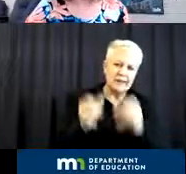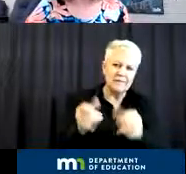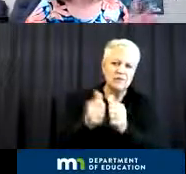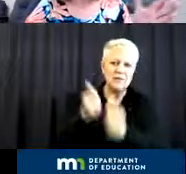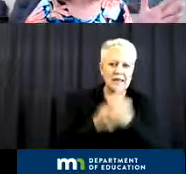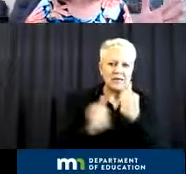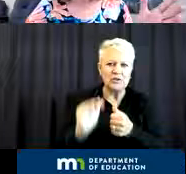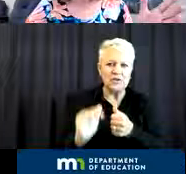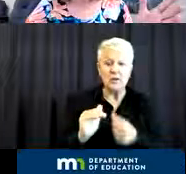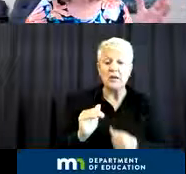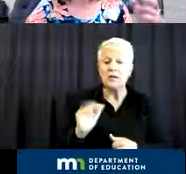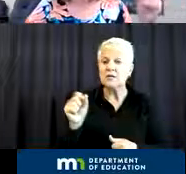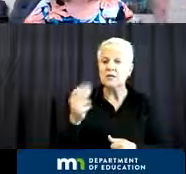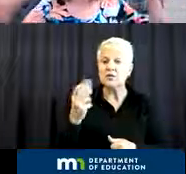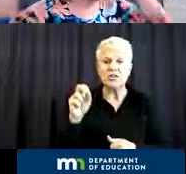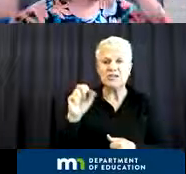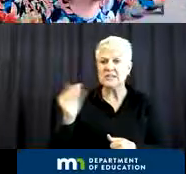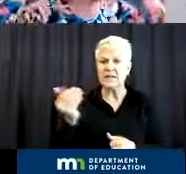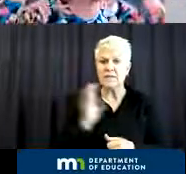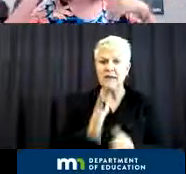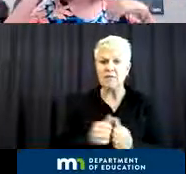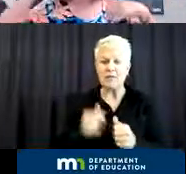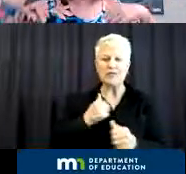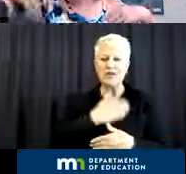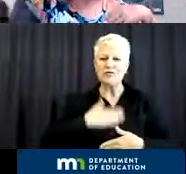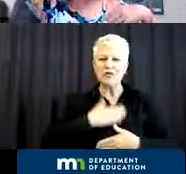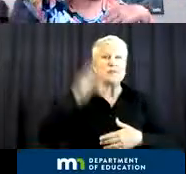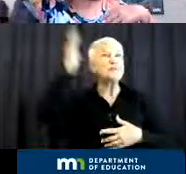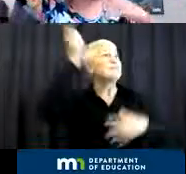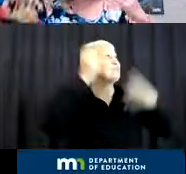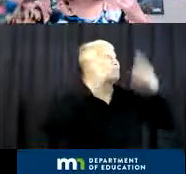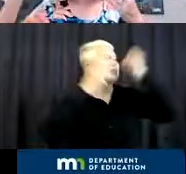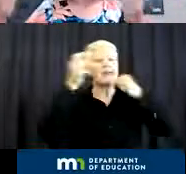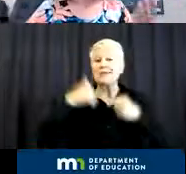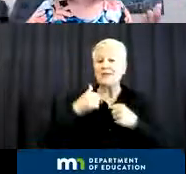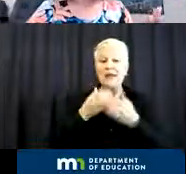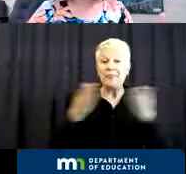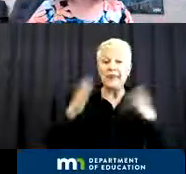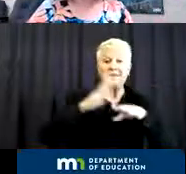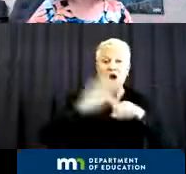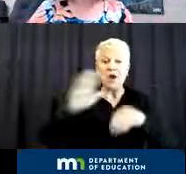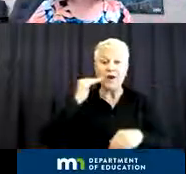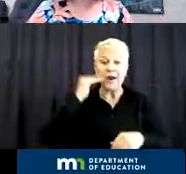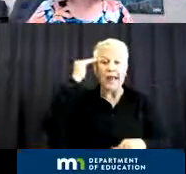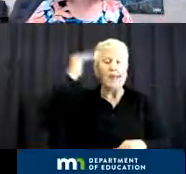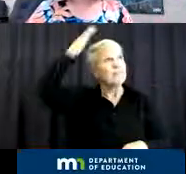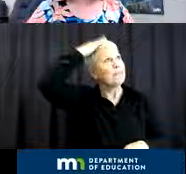child. She did seem fine with it, and she seemed to enjoy being able to find things. She had stuff sitting on her head. So for her, it seemed fine. But